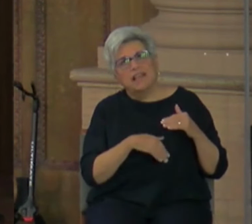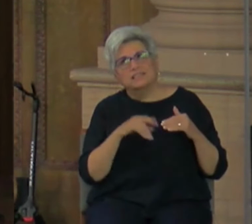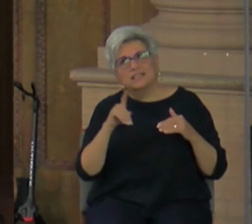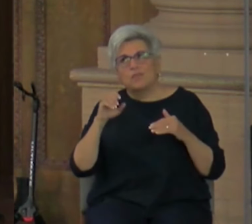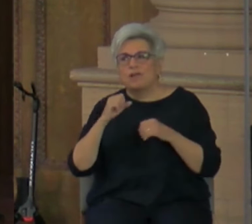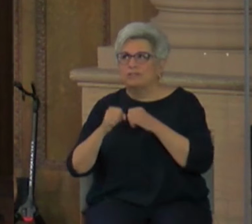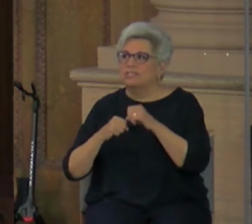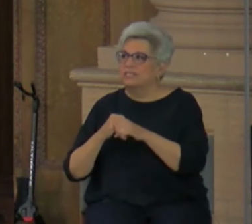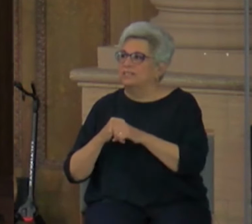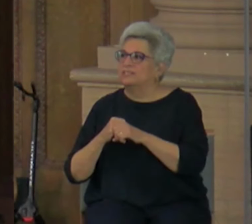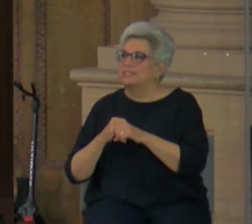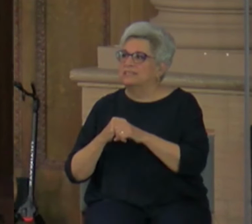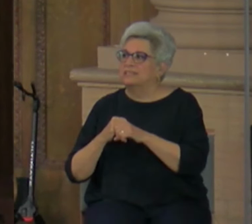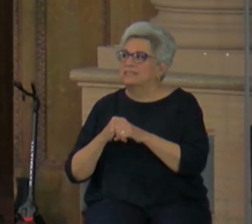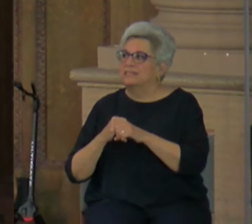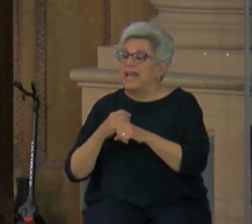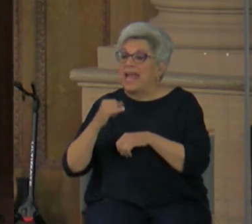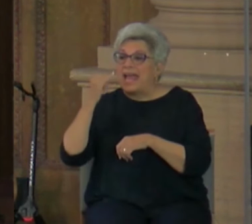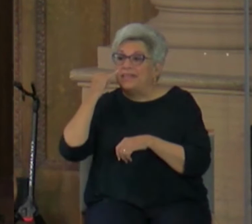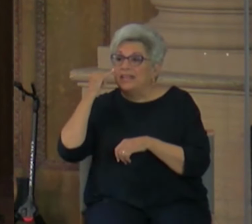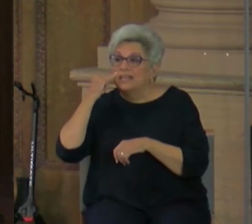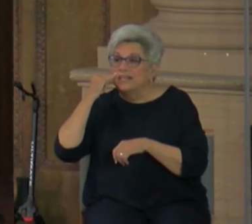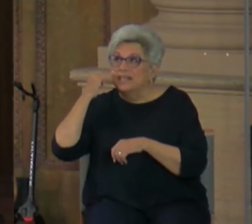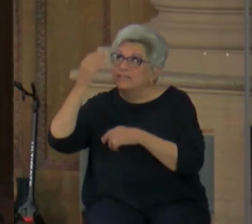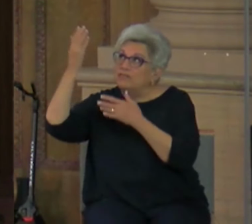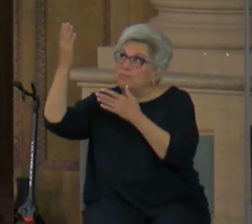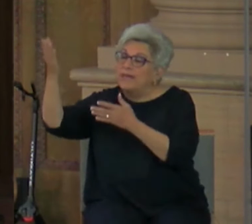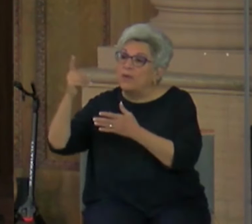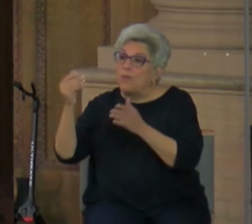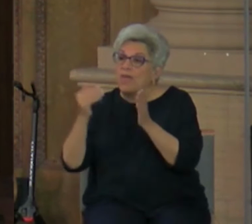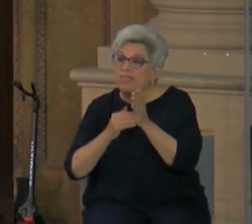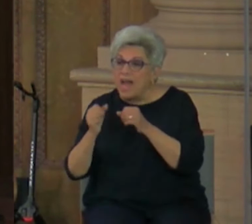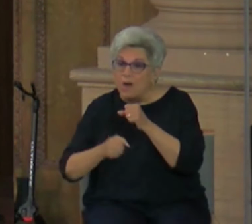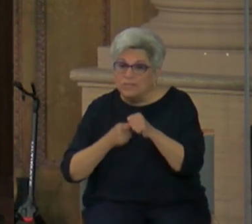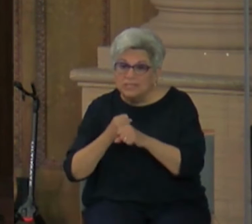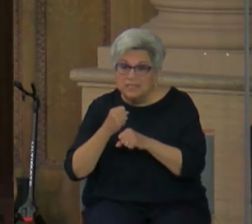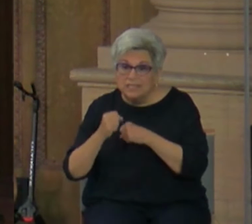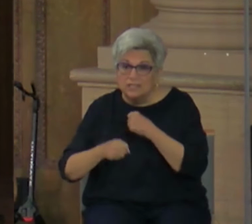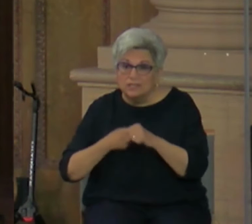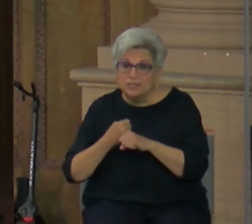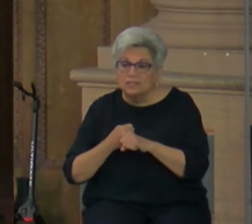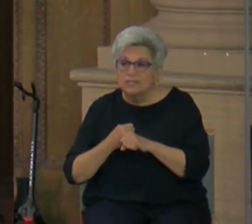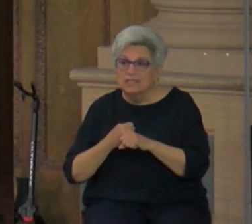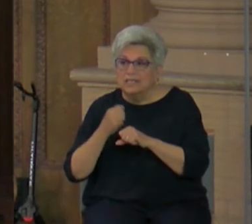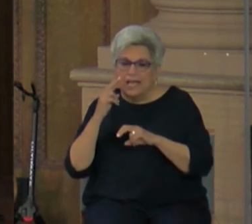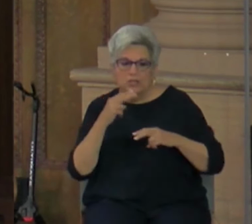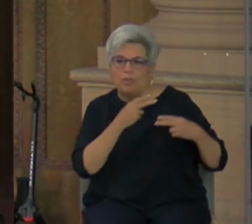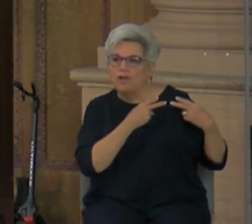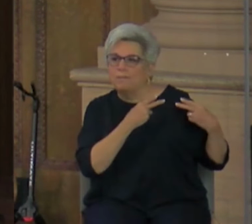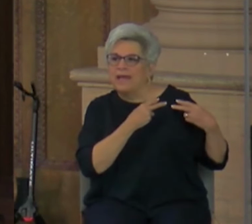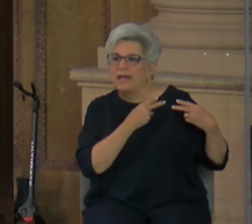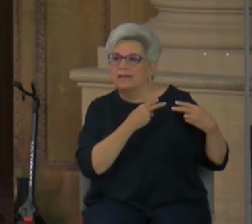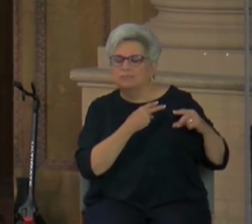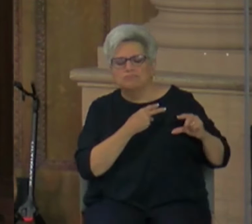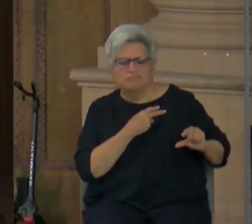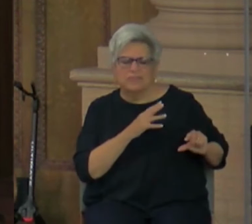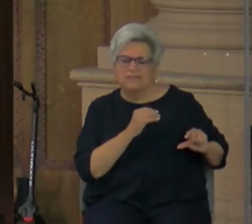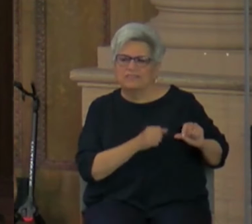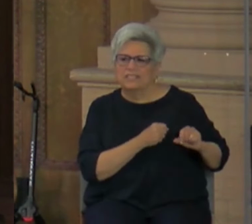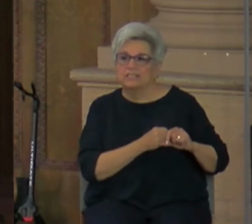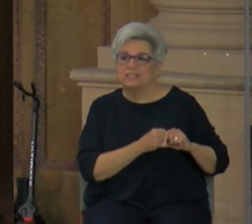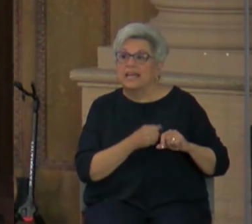life. And then after you've been there 1,000 years, smaller still. In